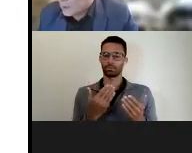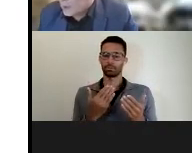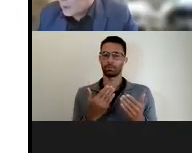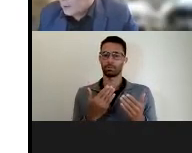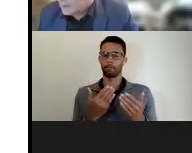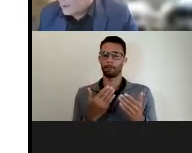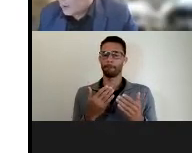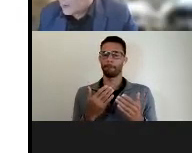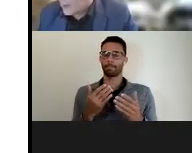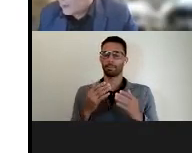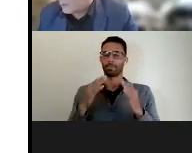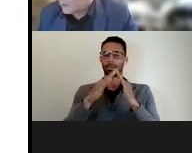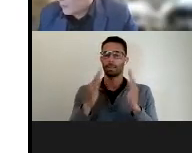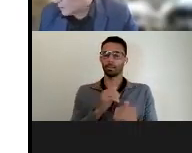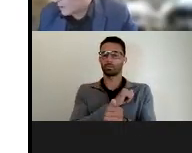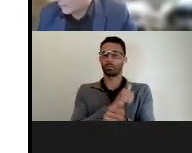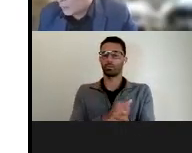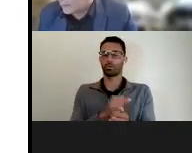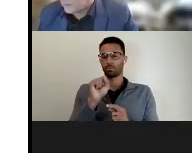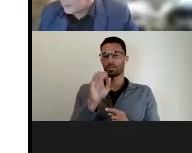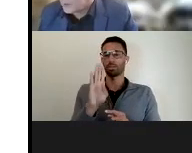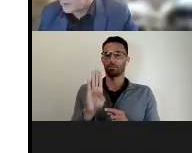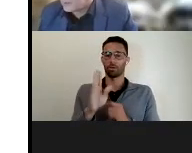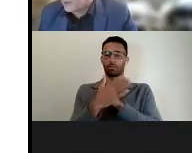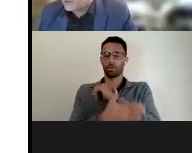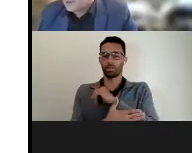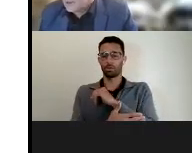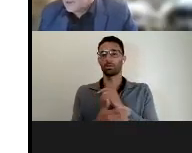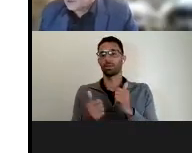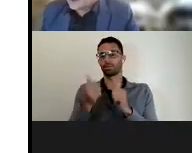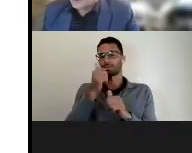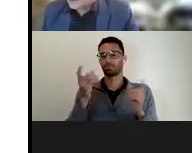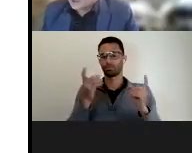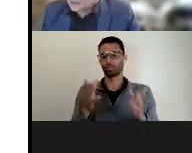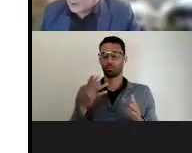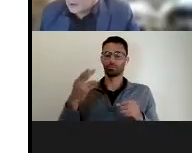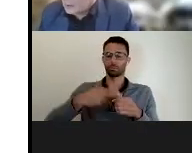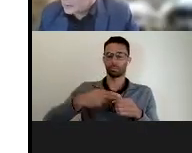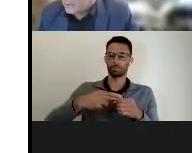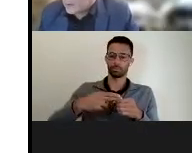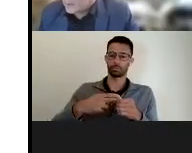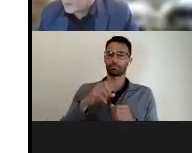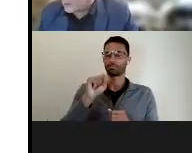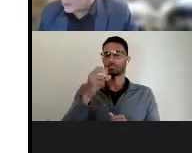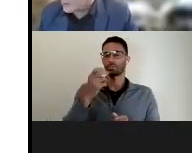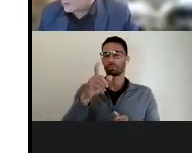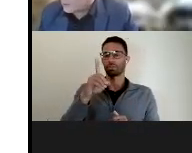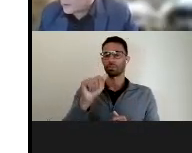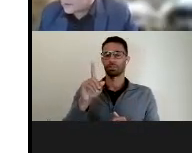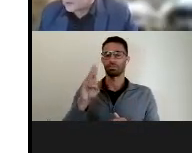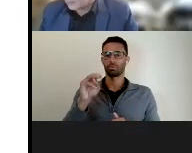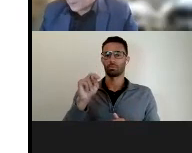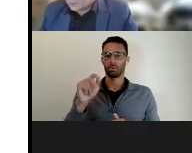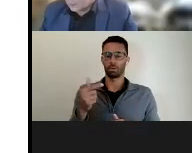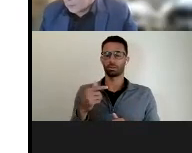Housing Authority of Santa Barbara County for the executive director for participating, and also Sheila DeMong, who's a family member and also